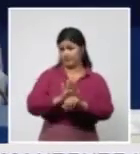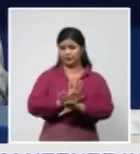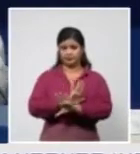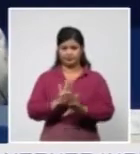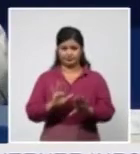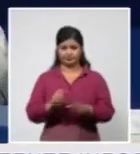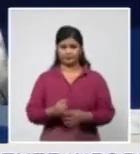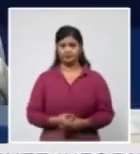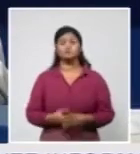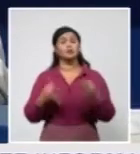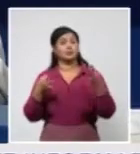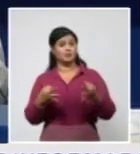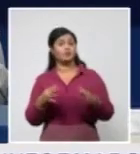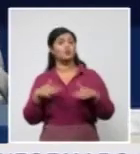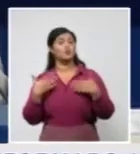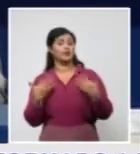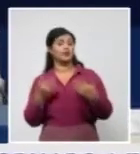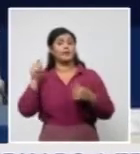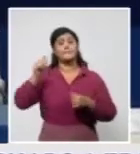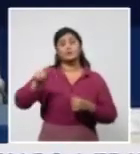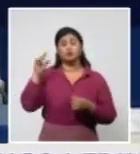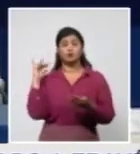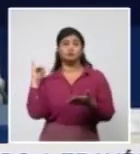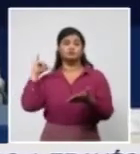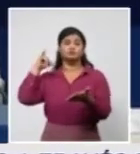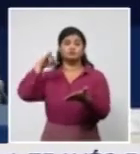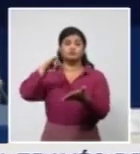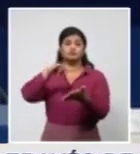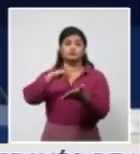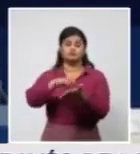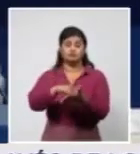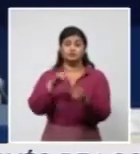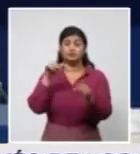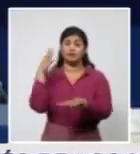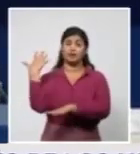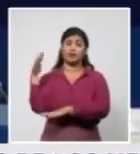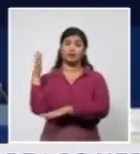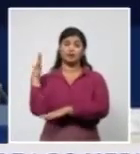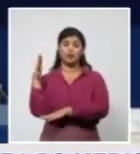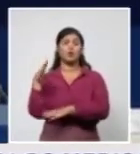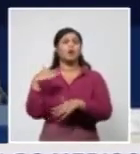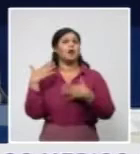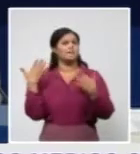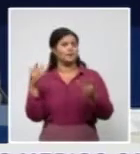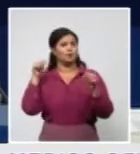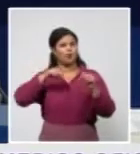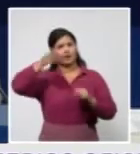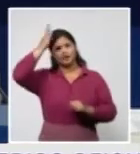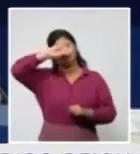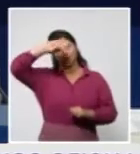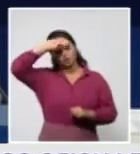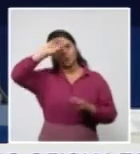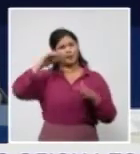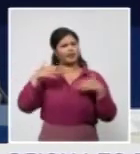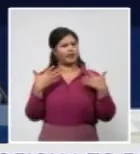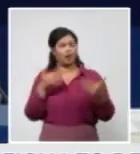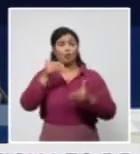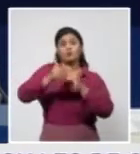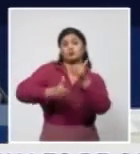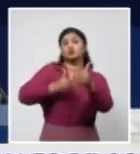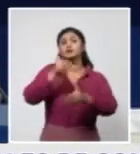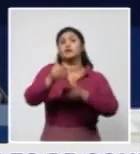transferred directly from the port or the airport to an isolation center in order to prevent contact